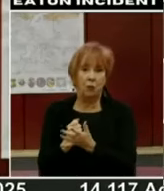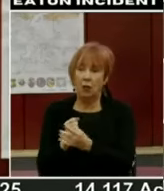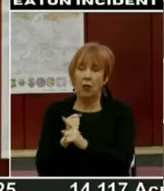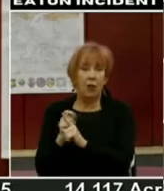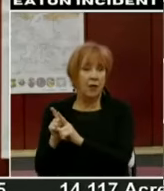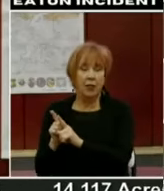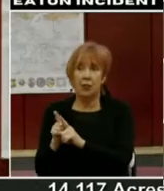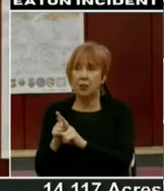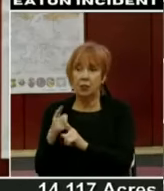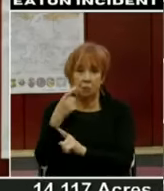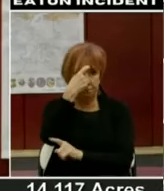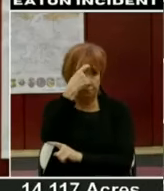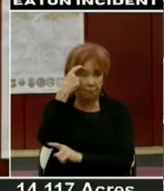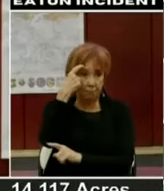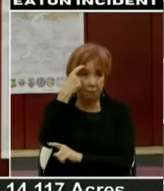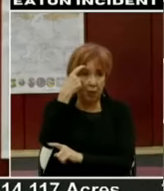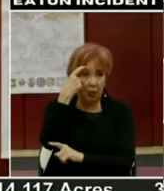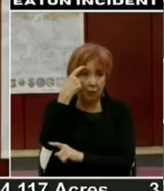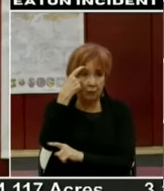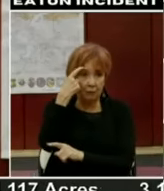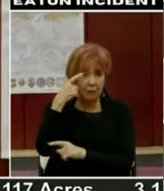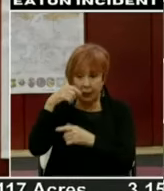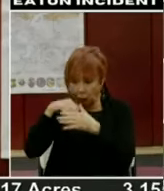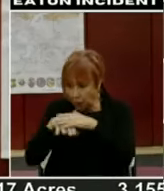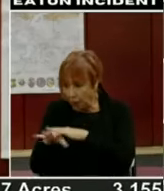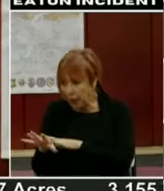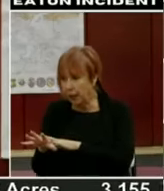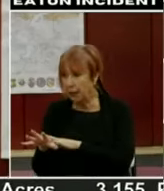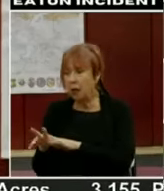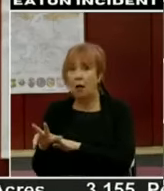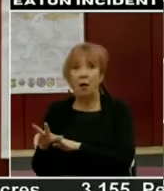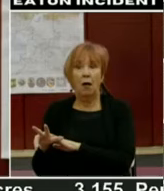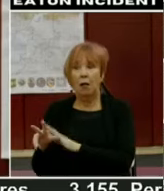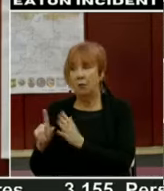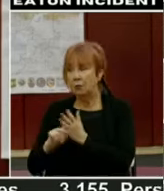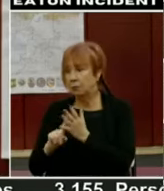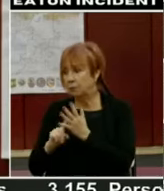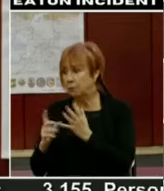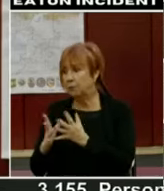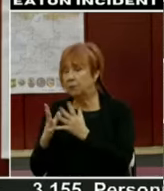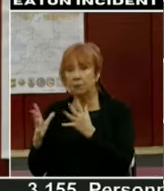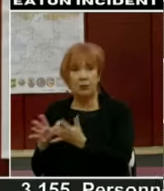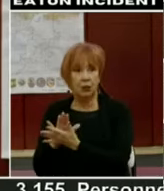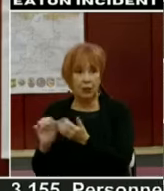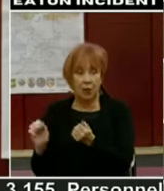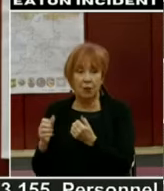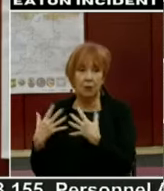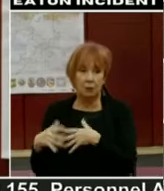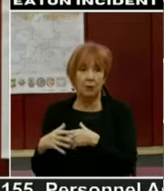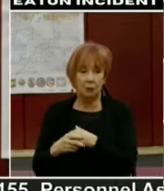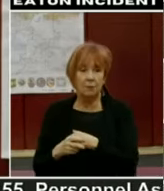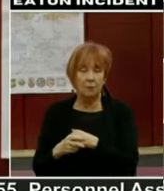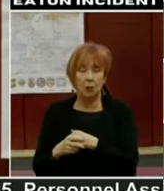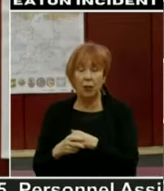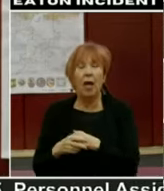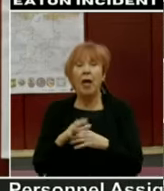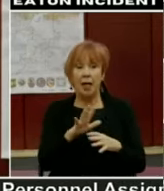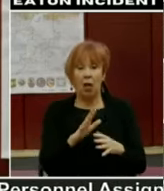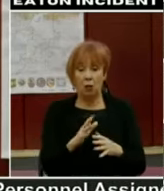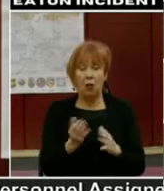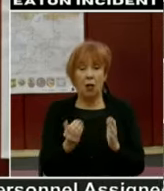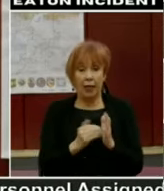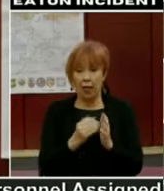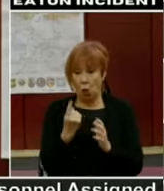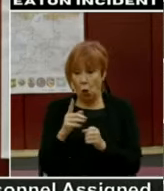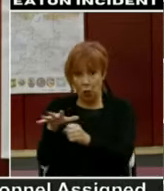such a trying time for people as they start to repopulate the area and assess the damages. Again, only that area I described has